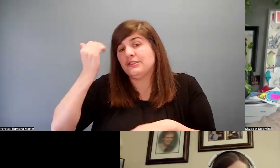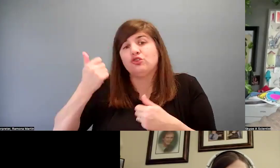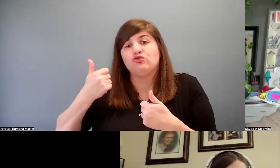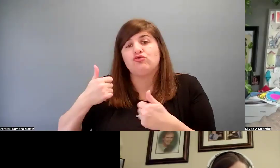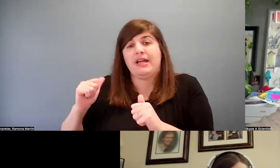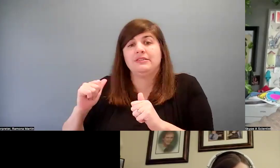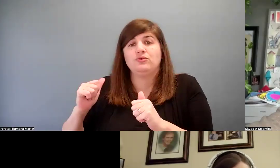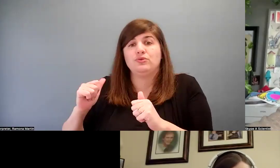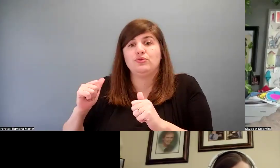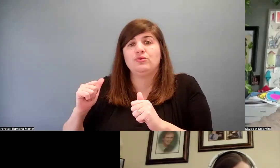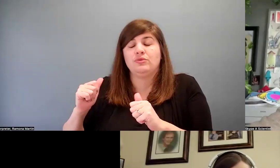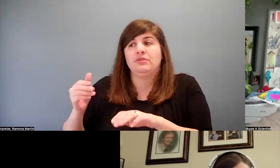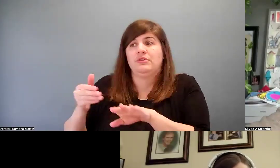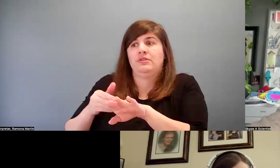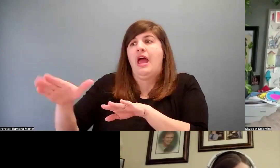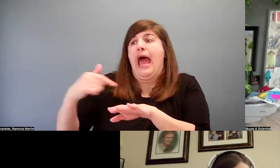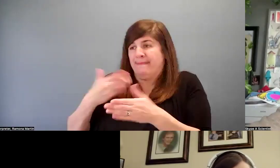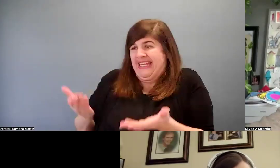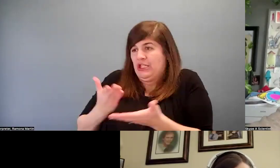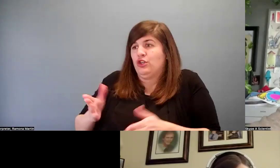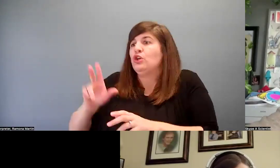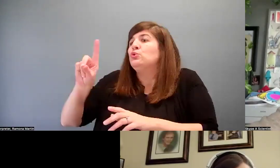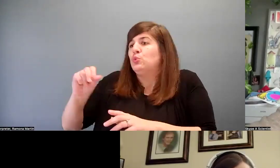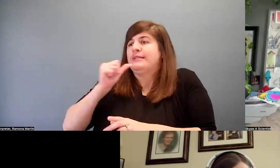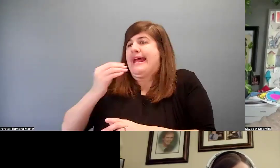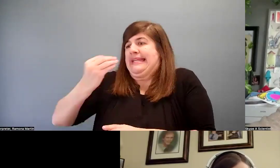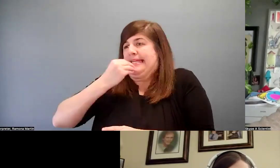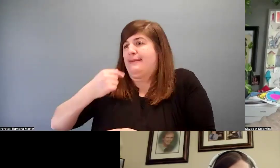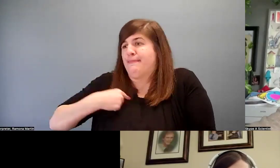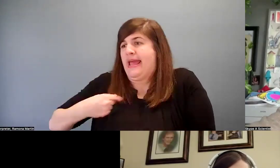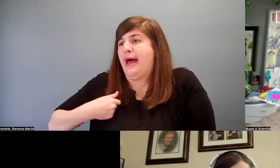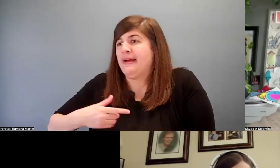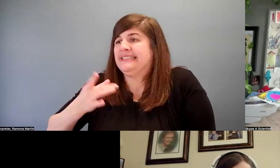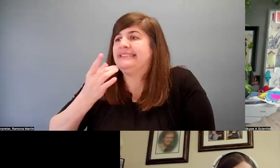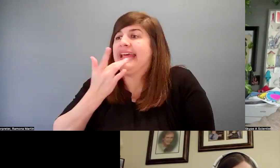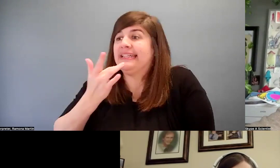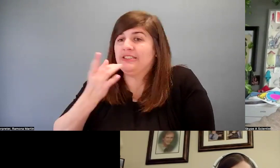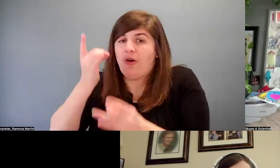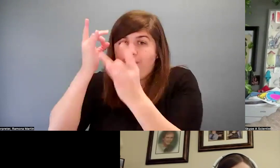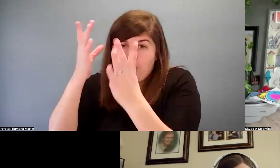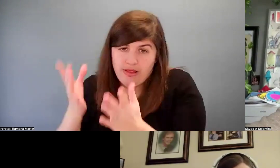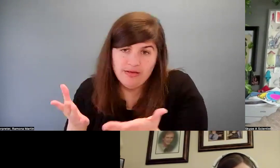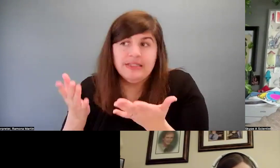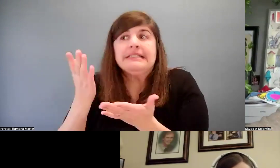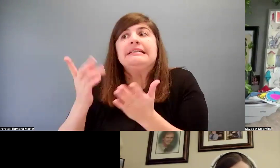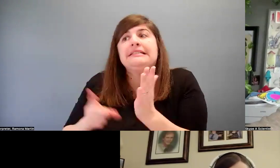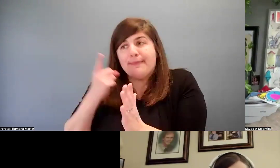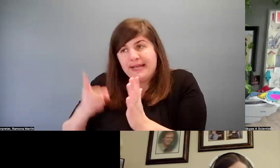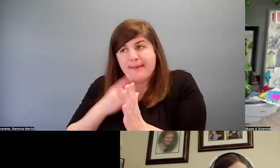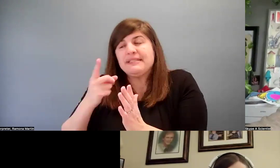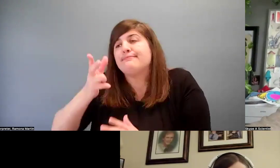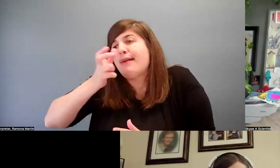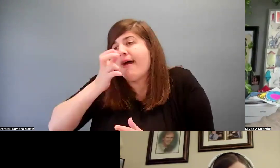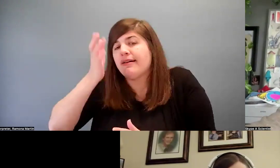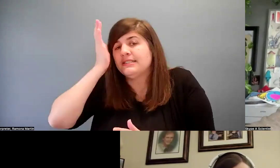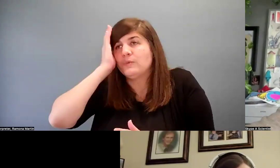to broadcast that they're there. Like, don't eat me, I taste very bad. Um, Sometimes bugs will